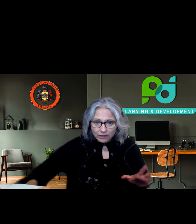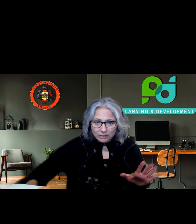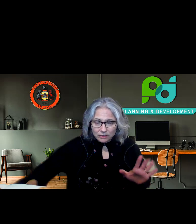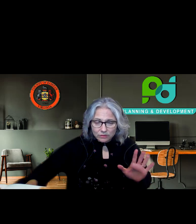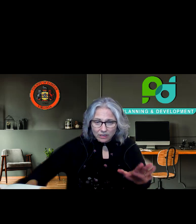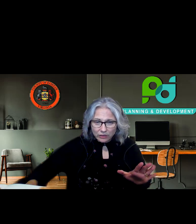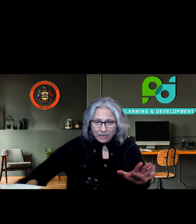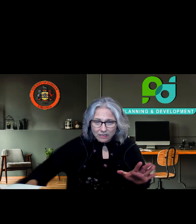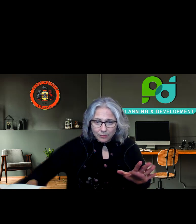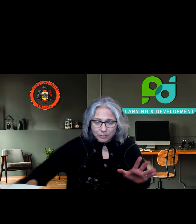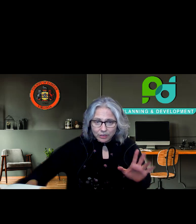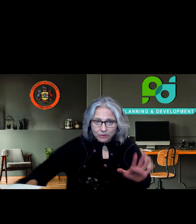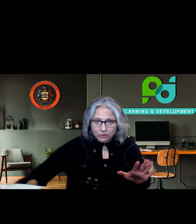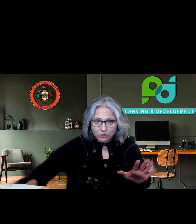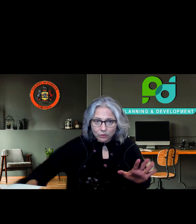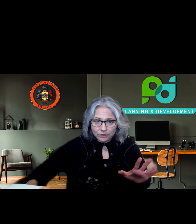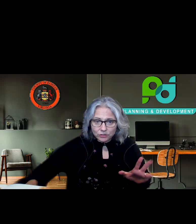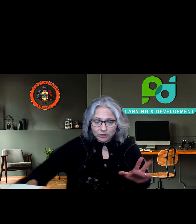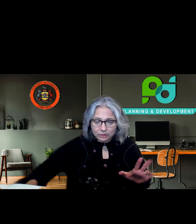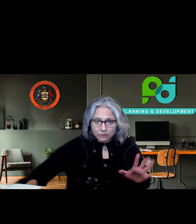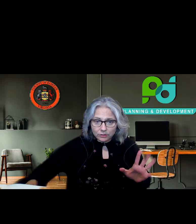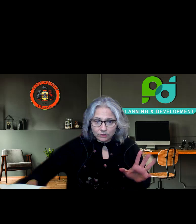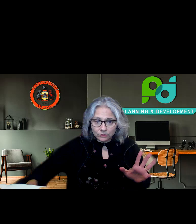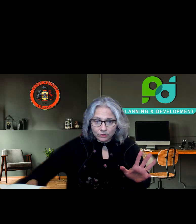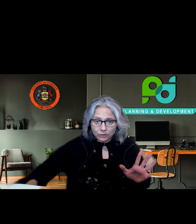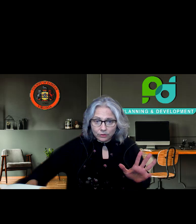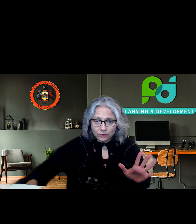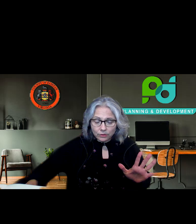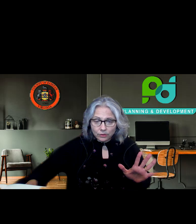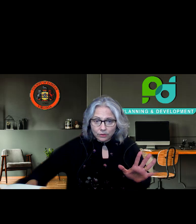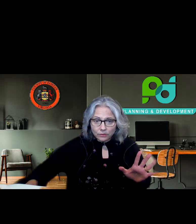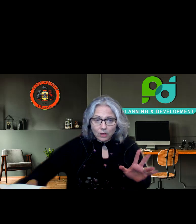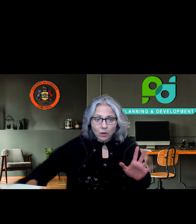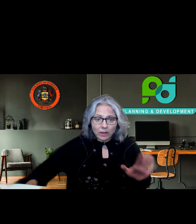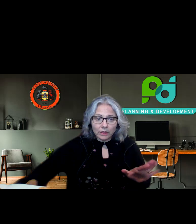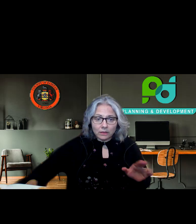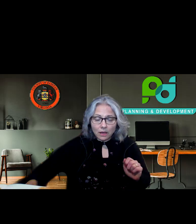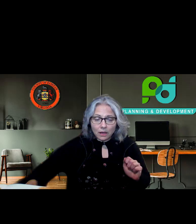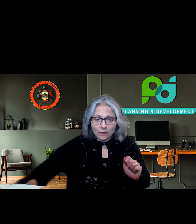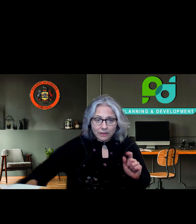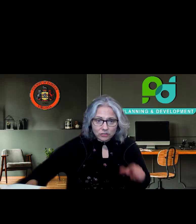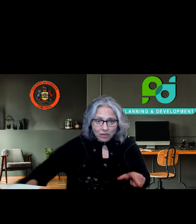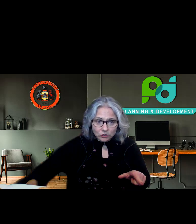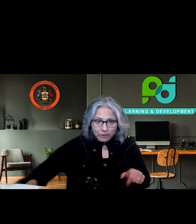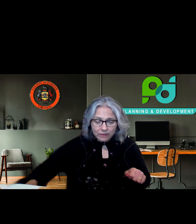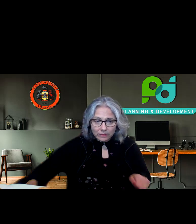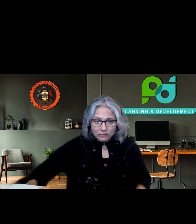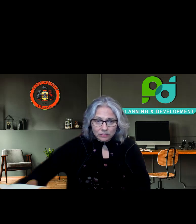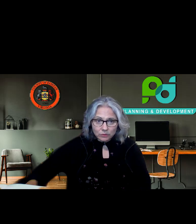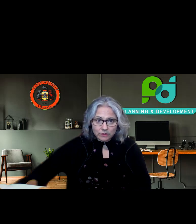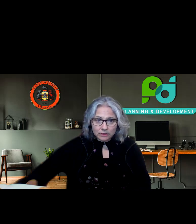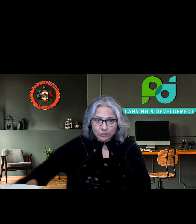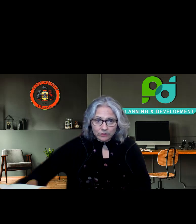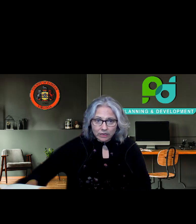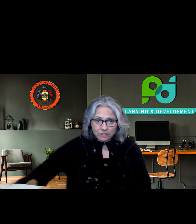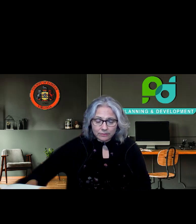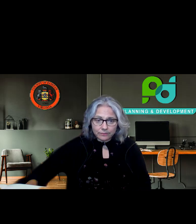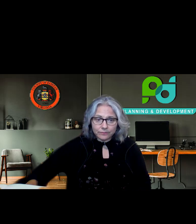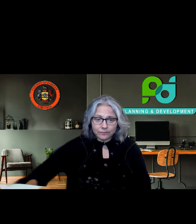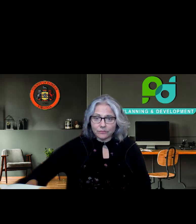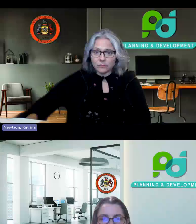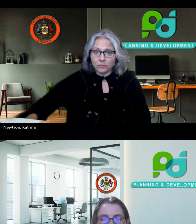know, Mary, did you still have your hand up, or do you have another question, or? No. Oh, okay. Then Joshua. I think Joshua, did you have your